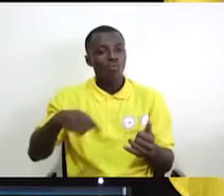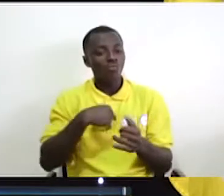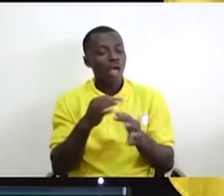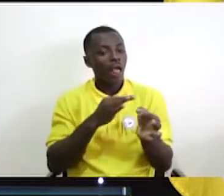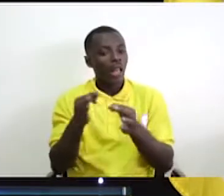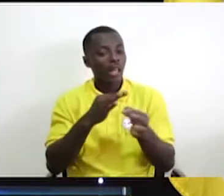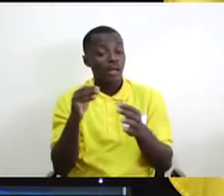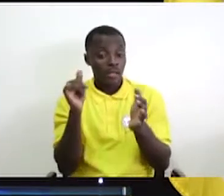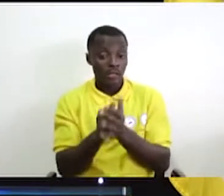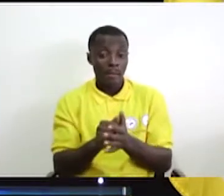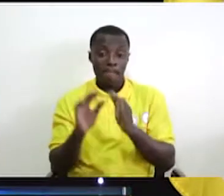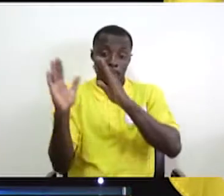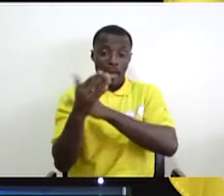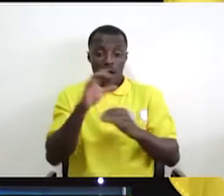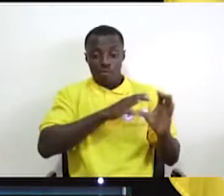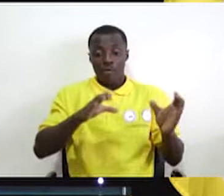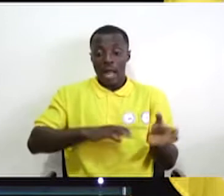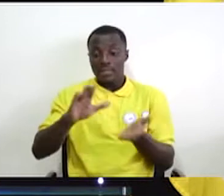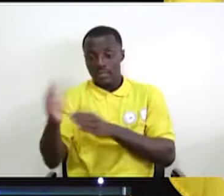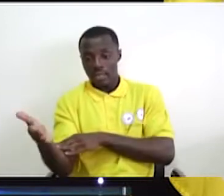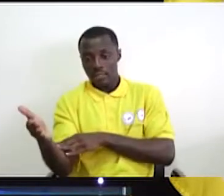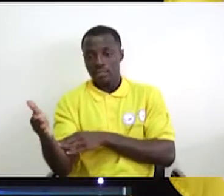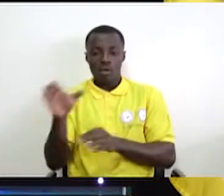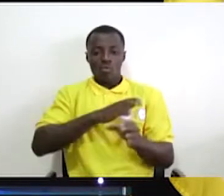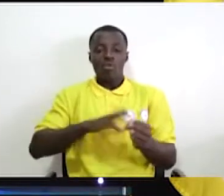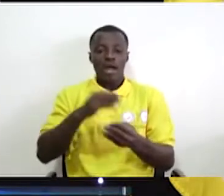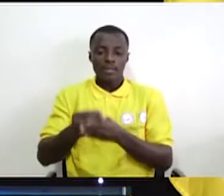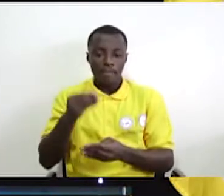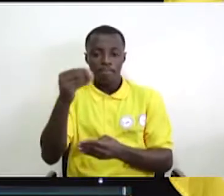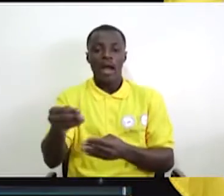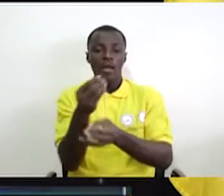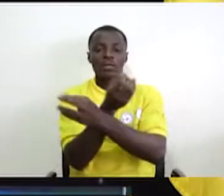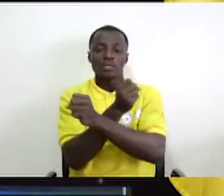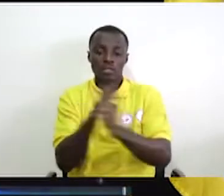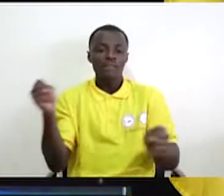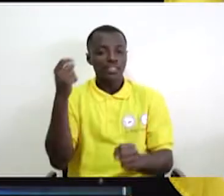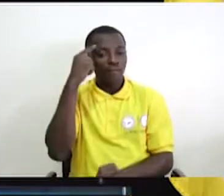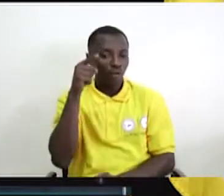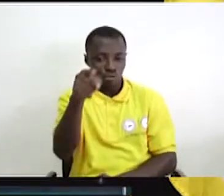by his death, he has purchased for us eternal